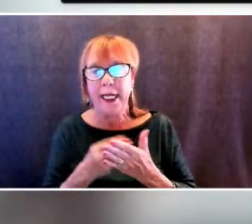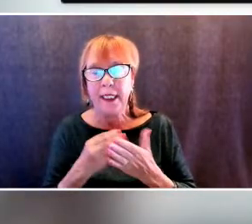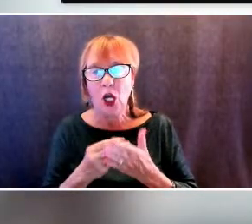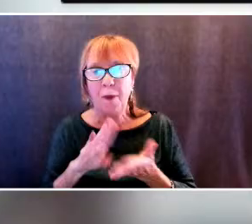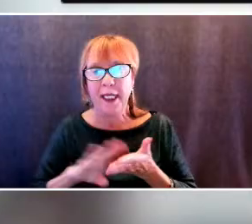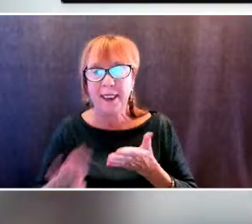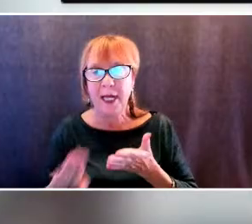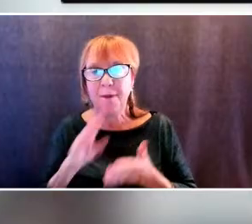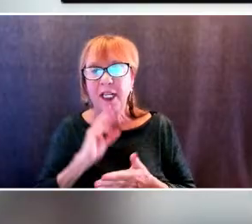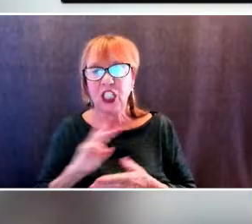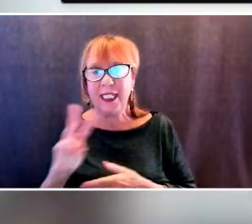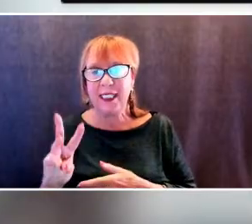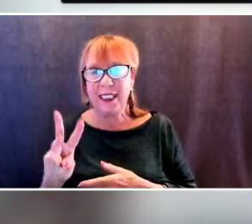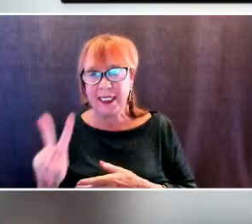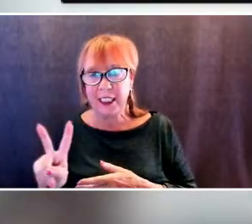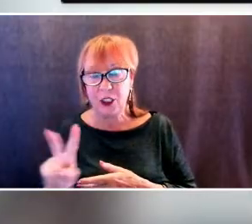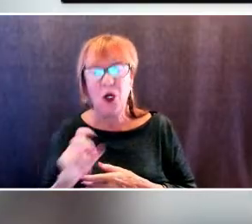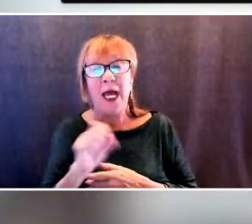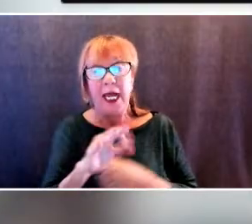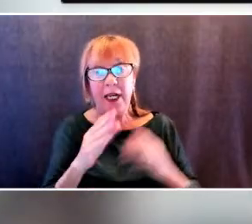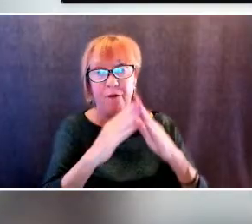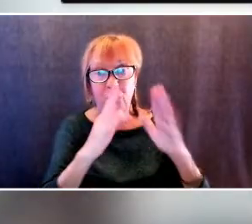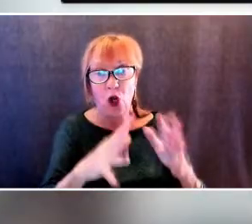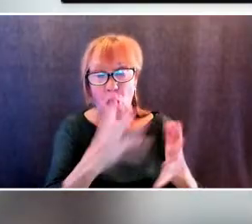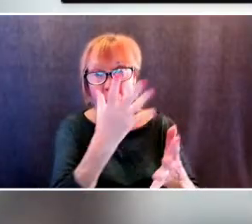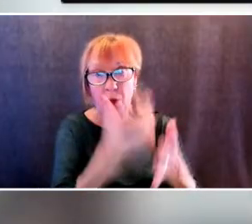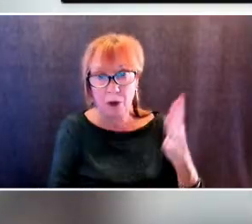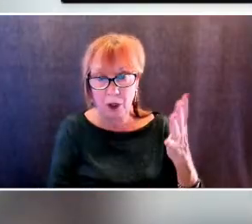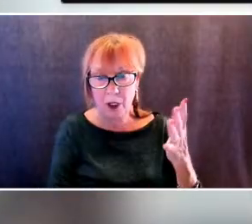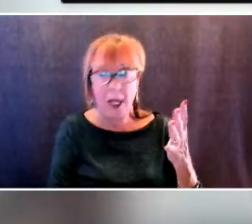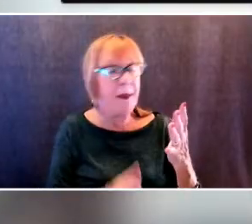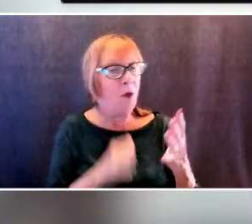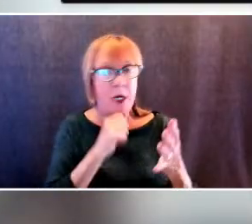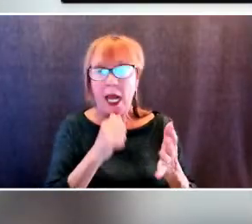down during the Eaton fires, you would not be assessed the tax.